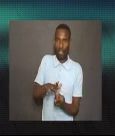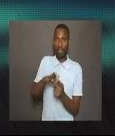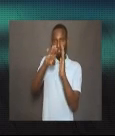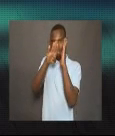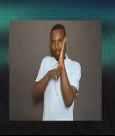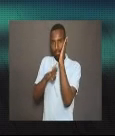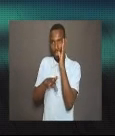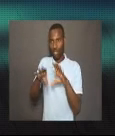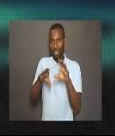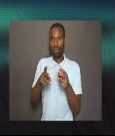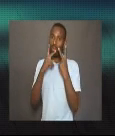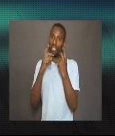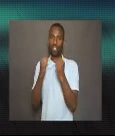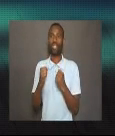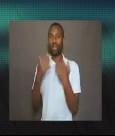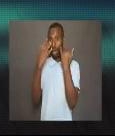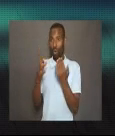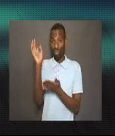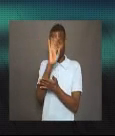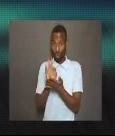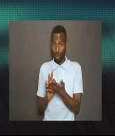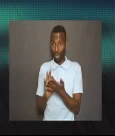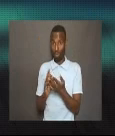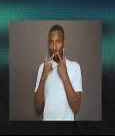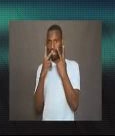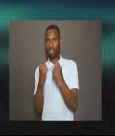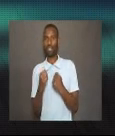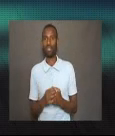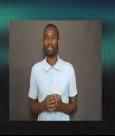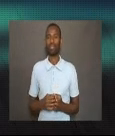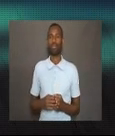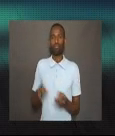occurs. We can apply the following equation.